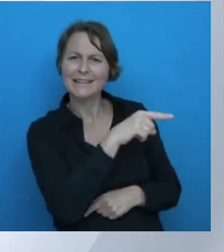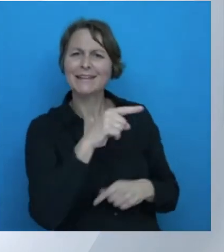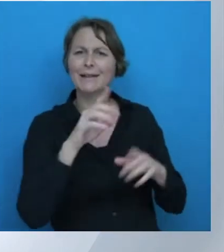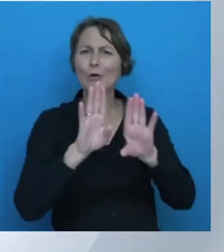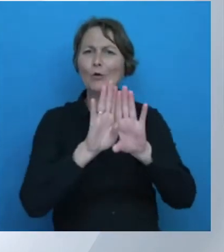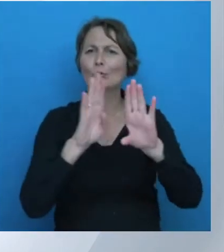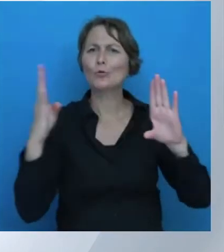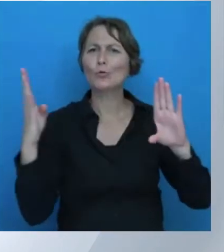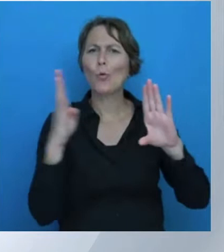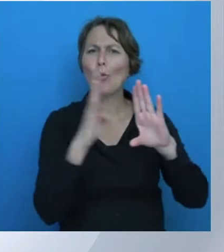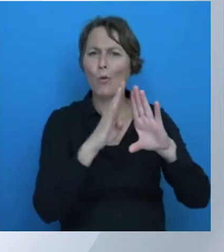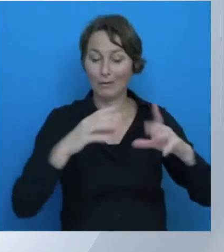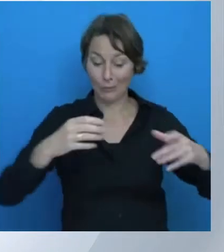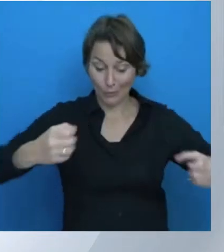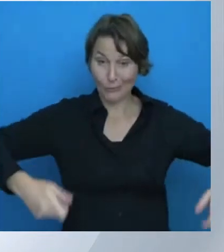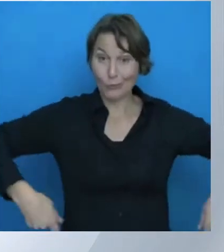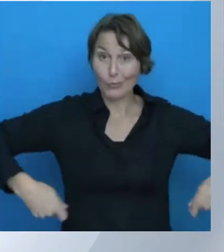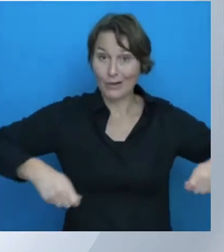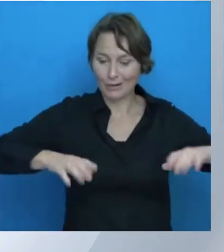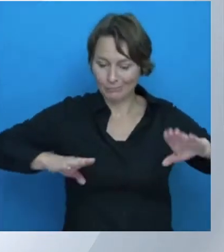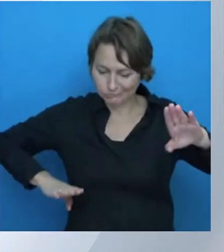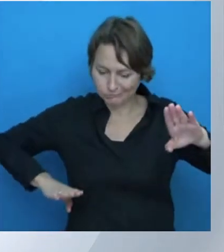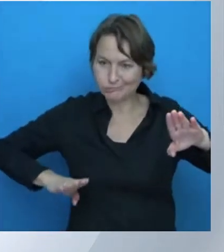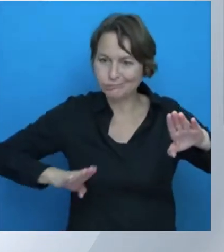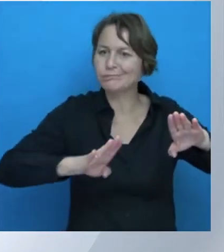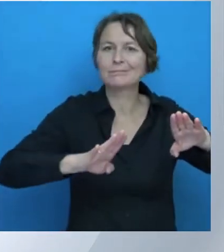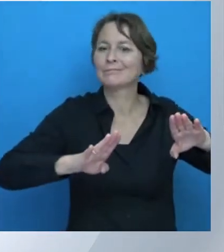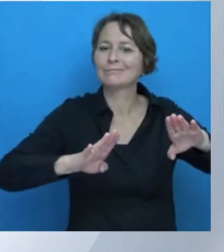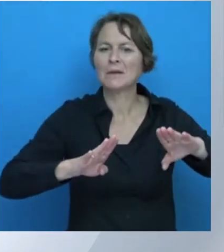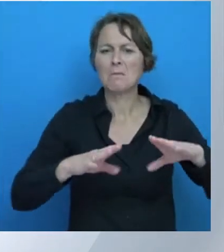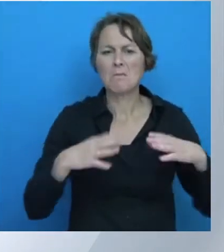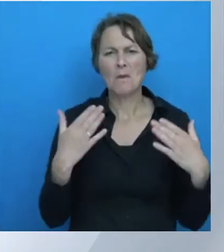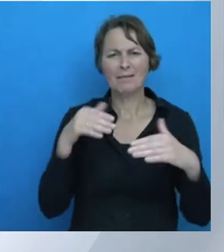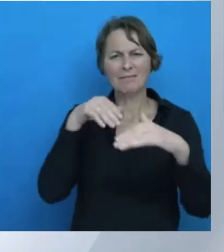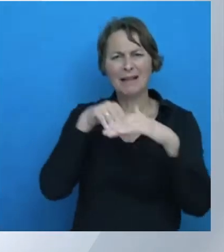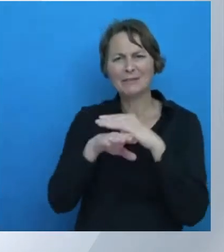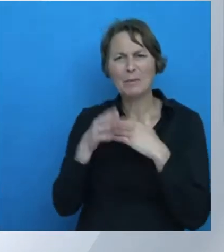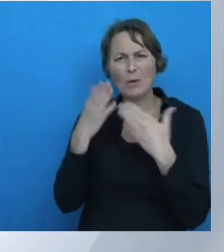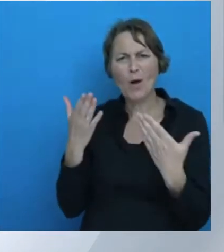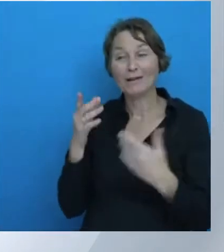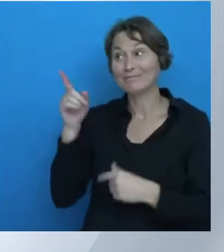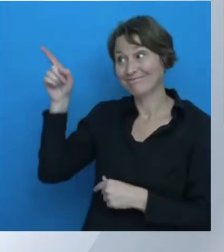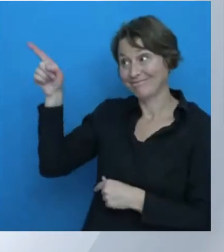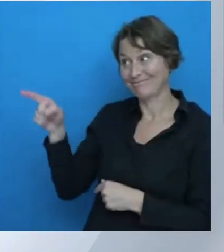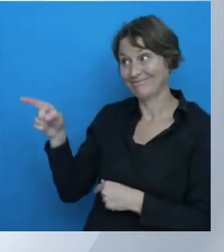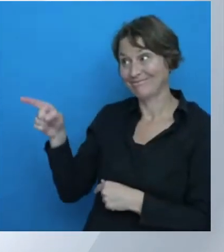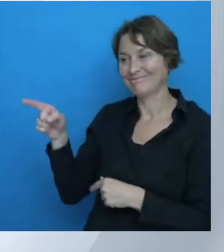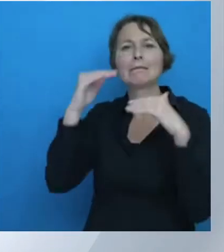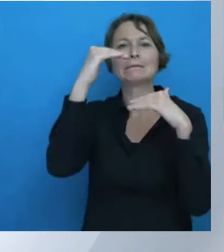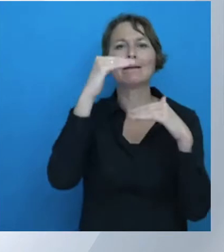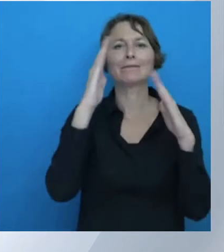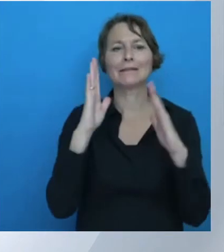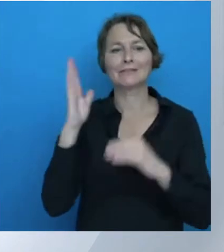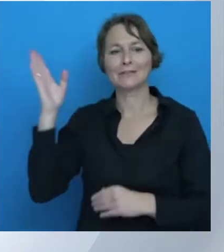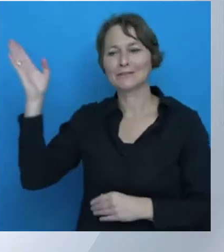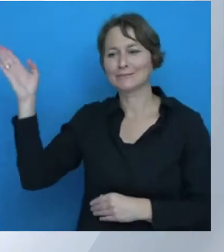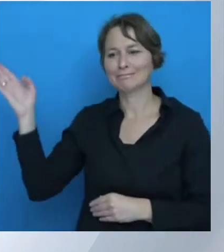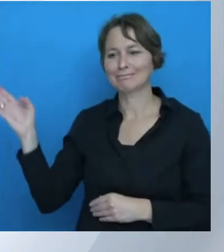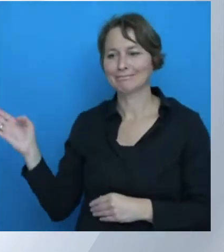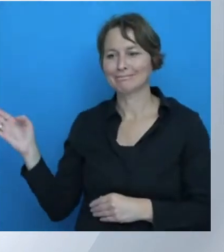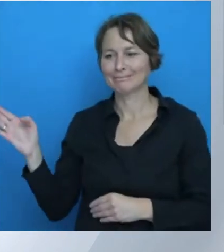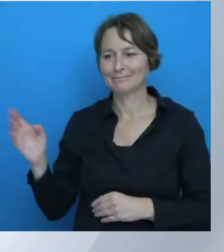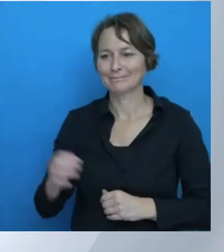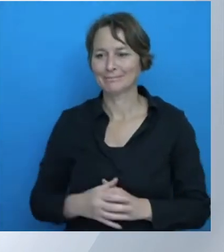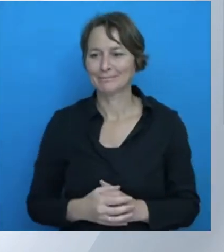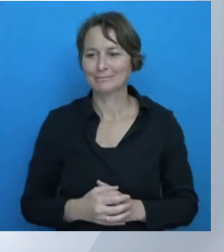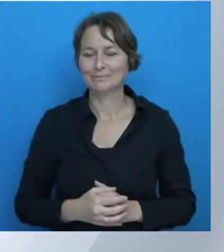explaining that accessibility is the design of products, services, and environments so that everyone, including people with disabilities, can fully experience them. It's